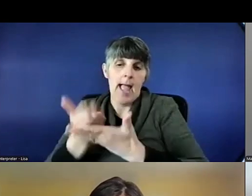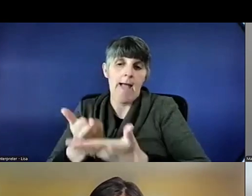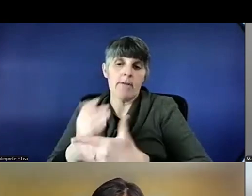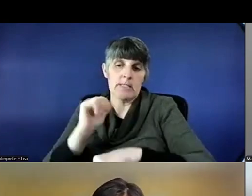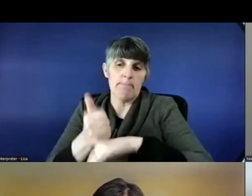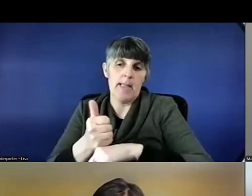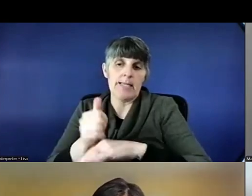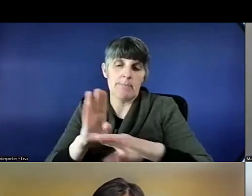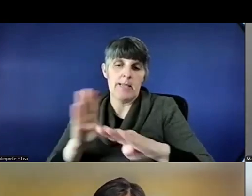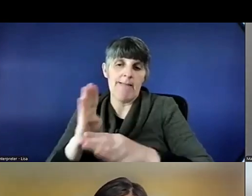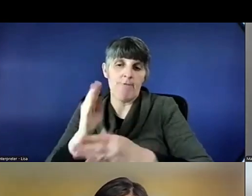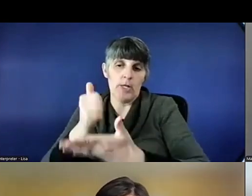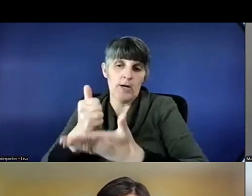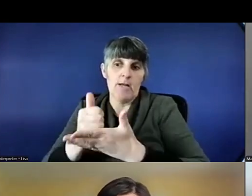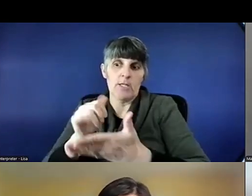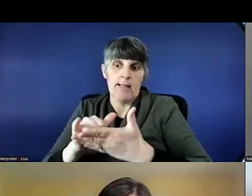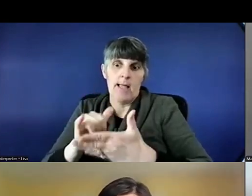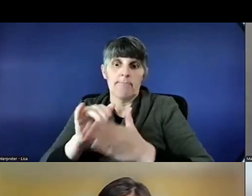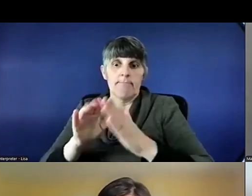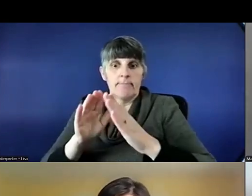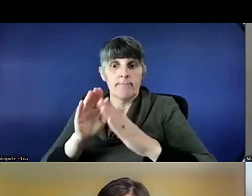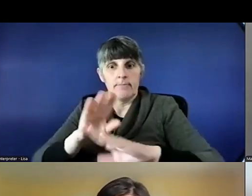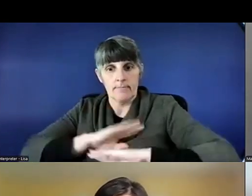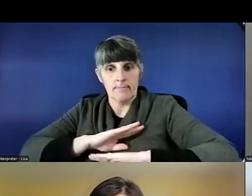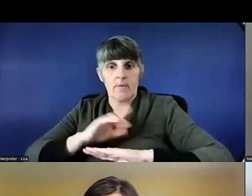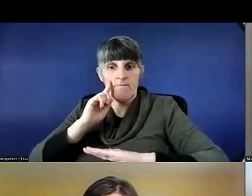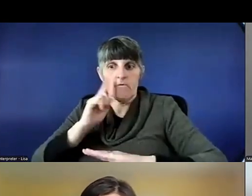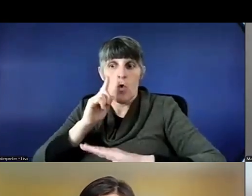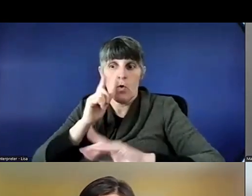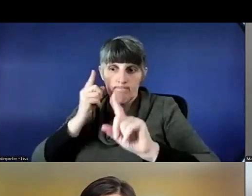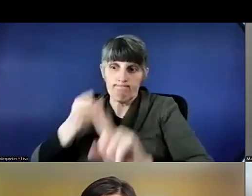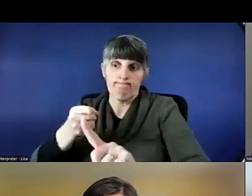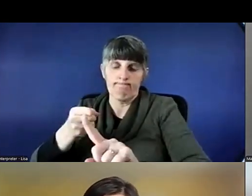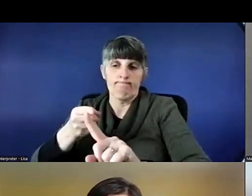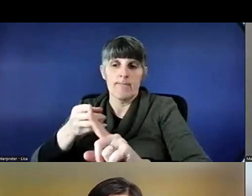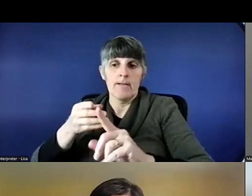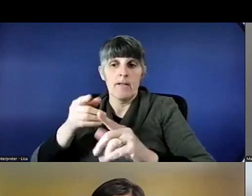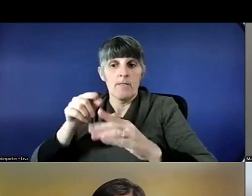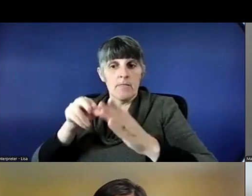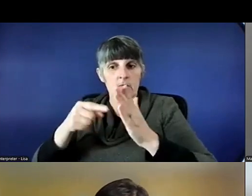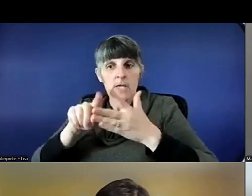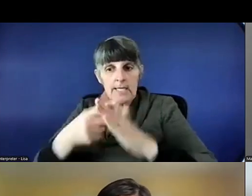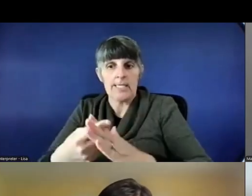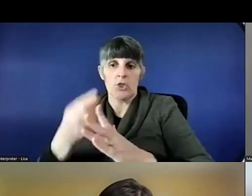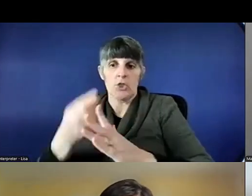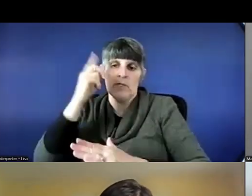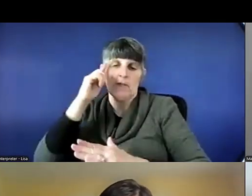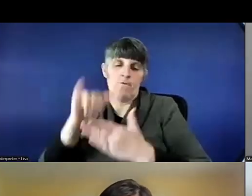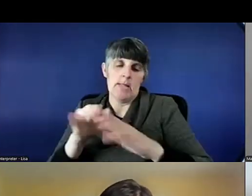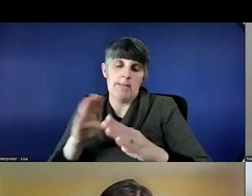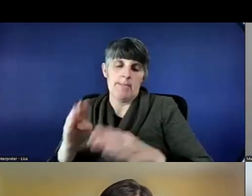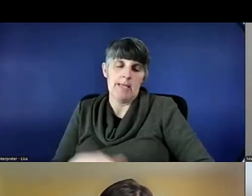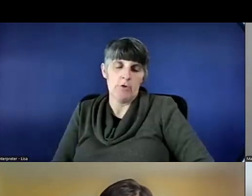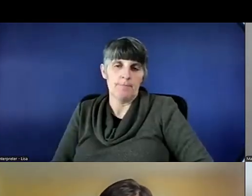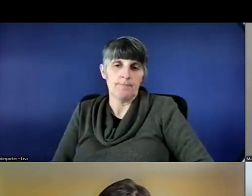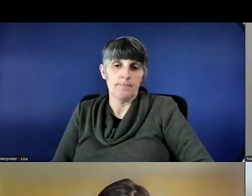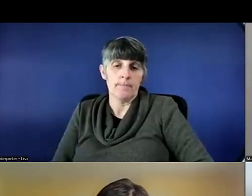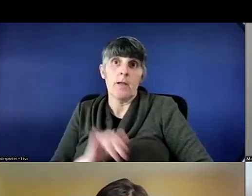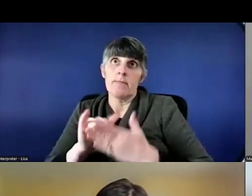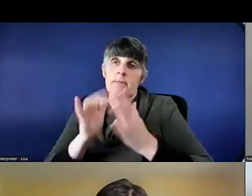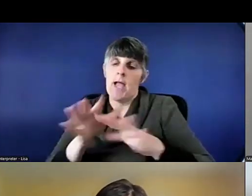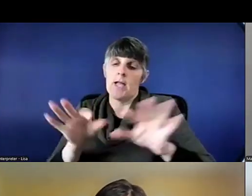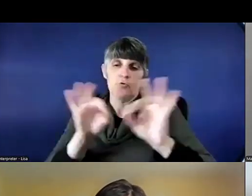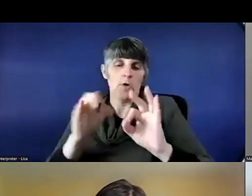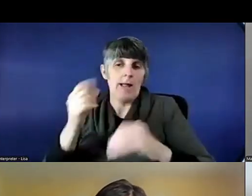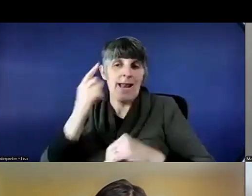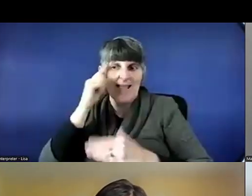behavioral interventions that are designed to respond to the underlying cause or function of that behavior. That's critical. And